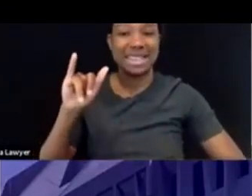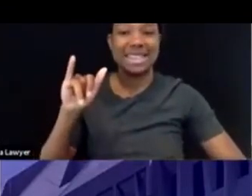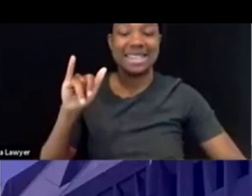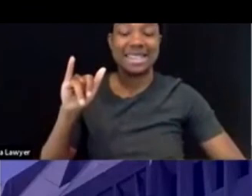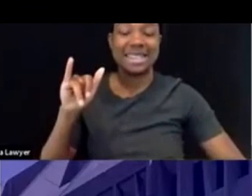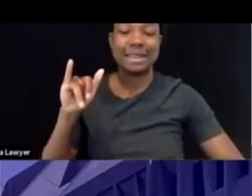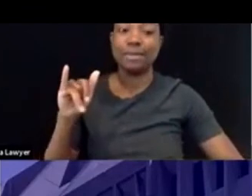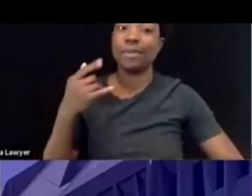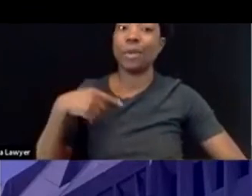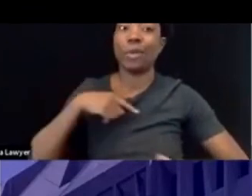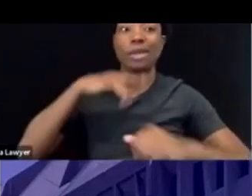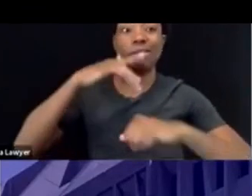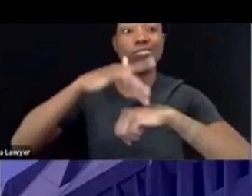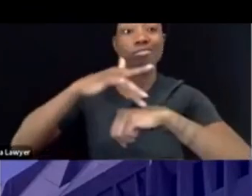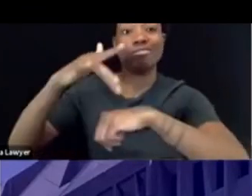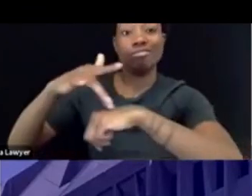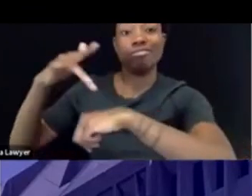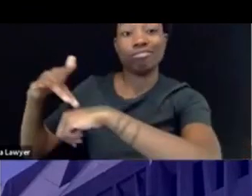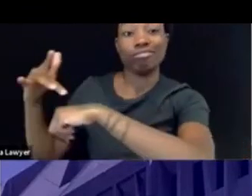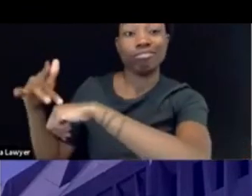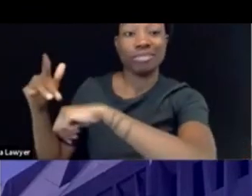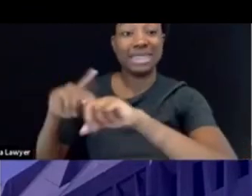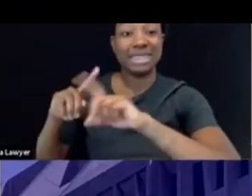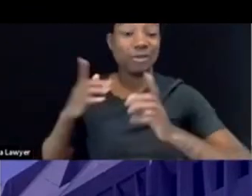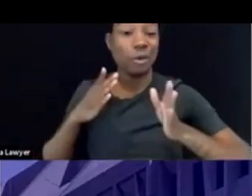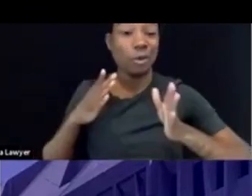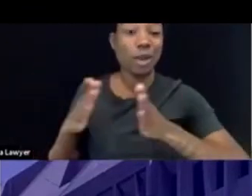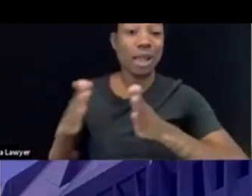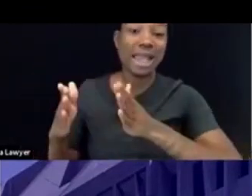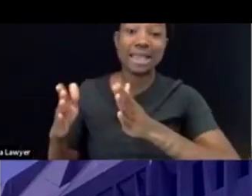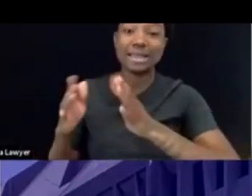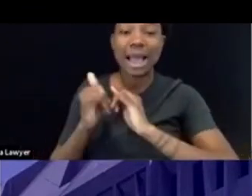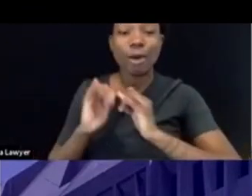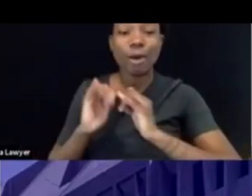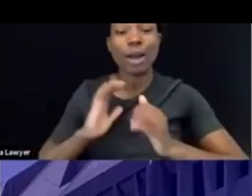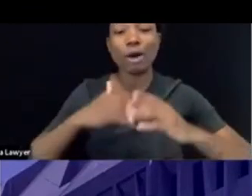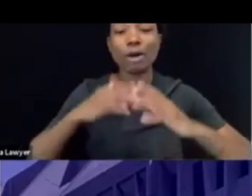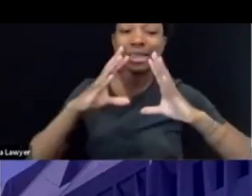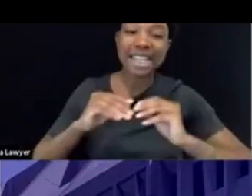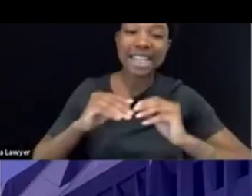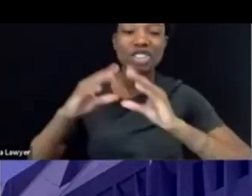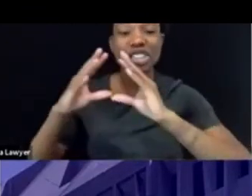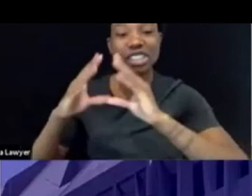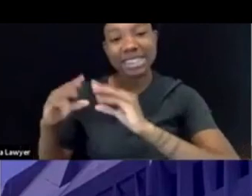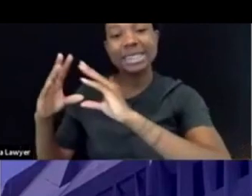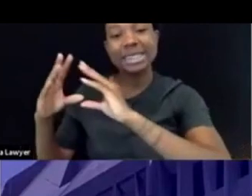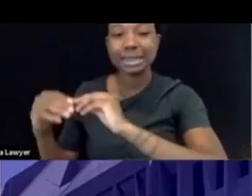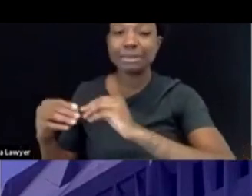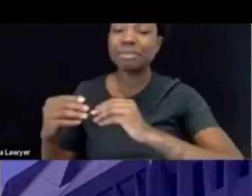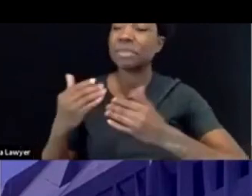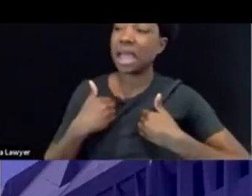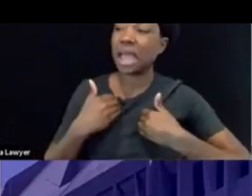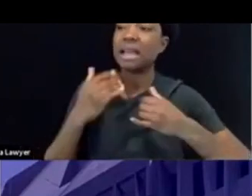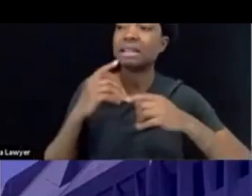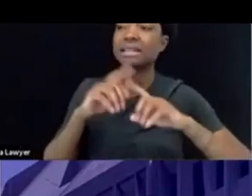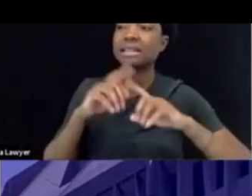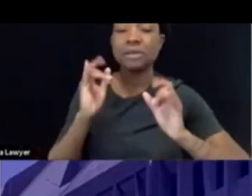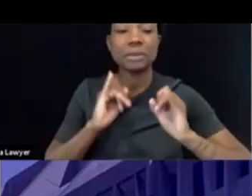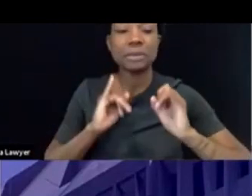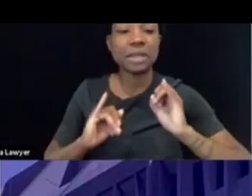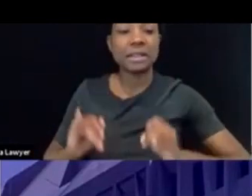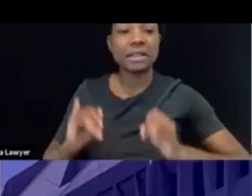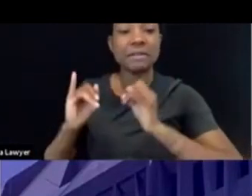ways throughout various sessions in these series. Individuals have focused on